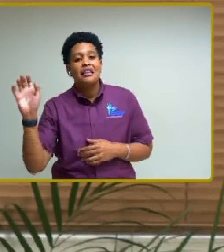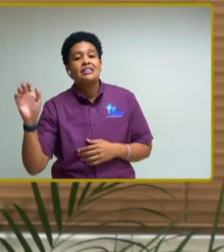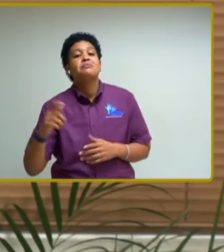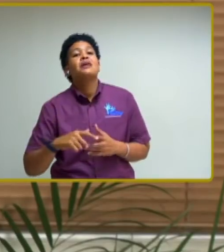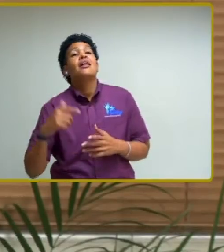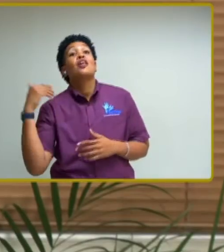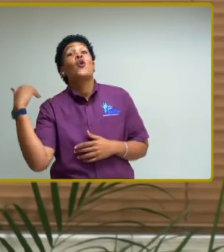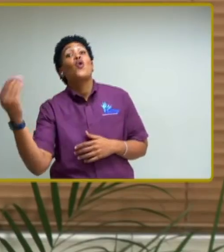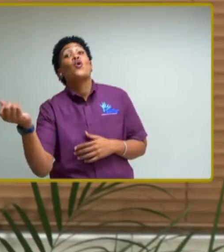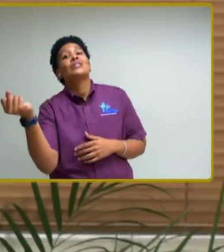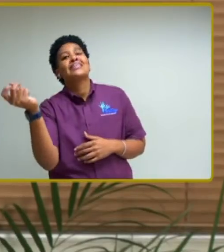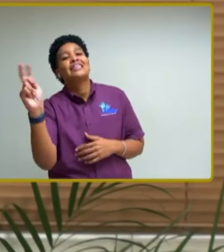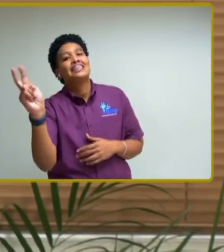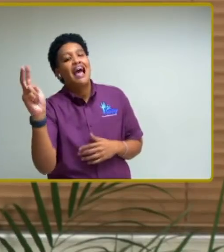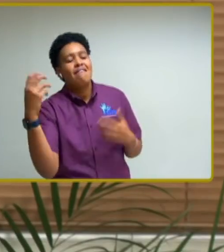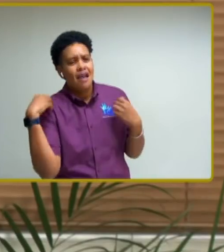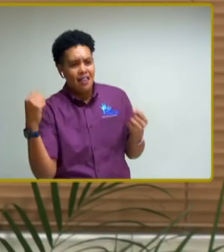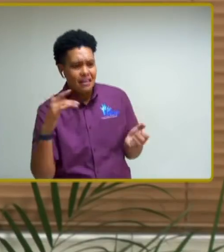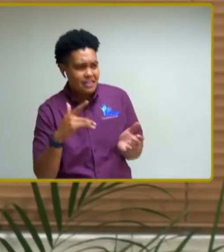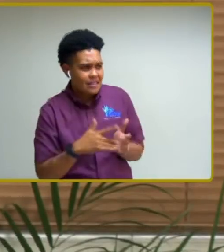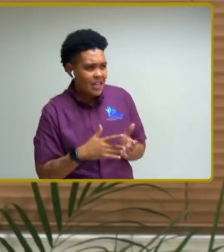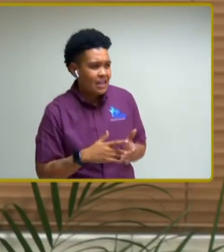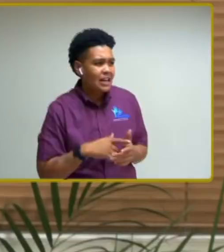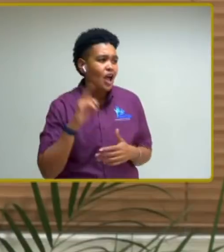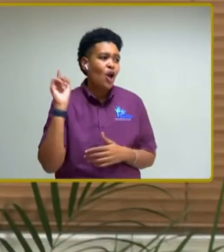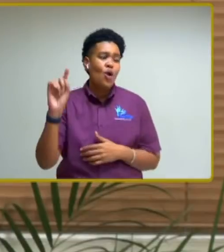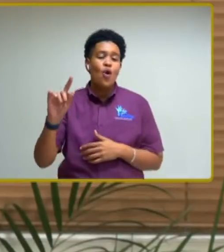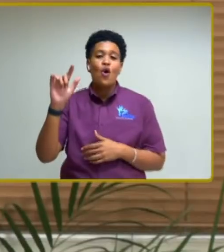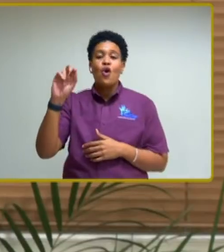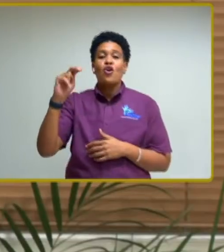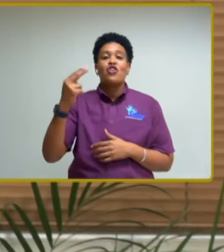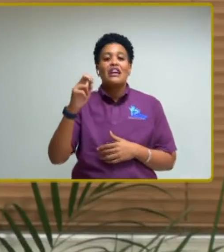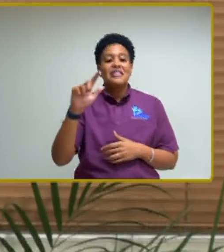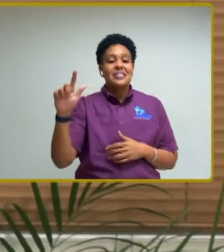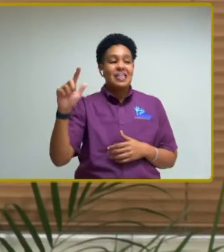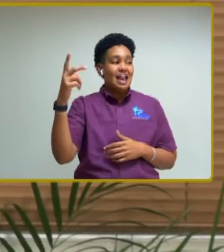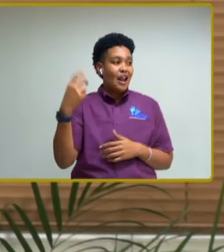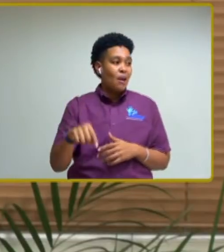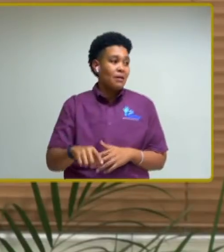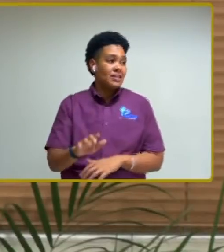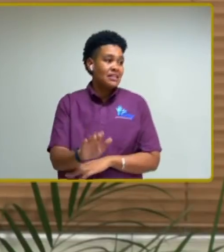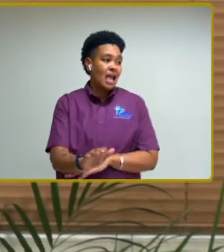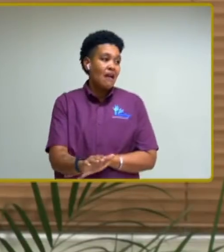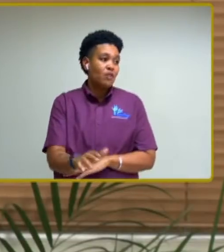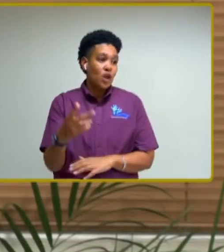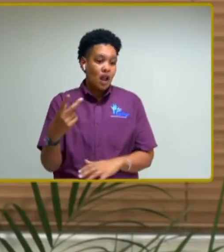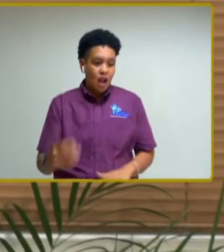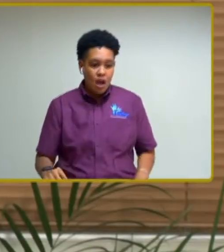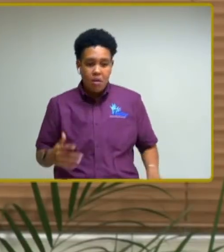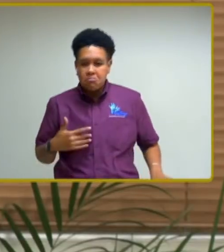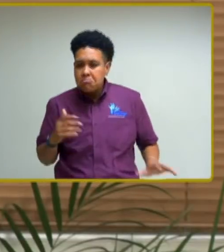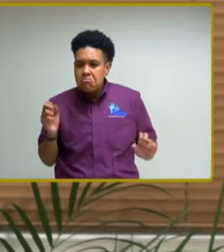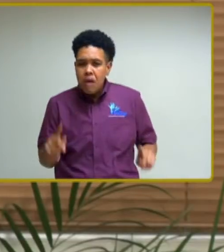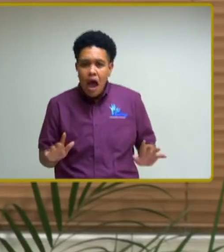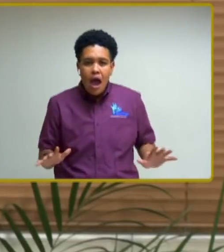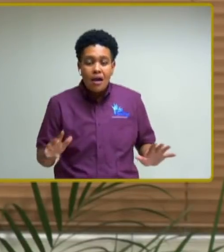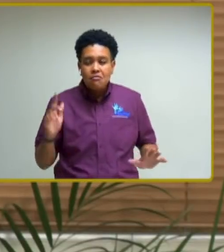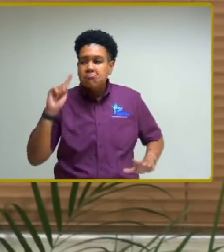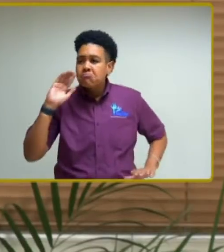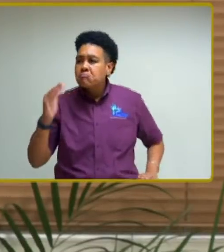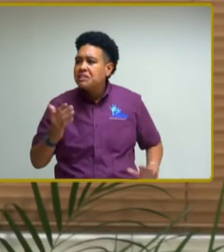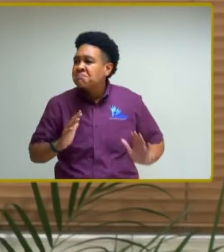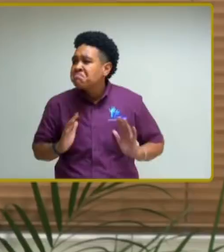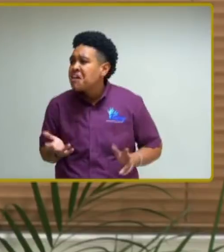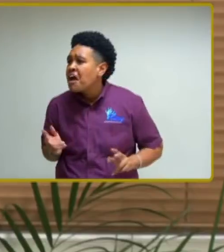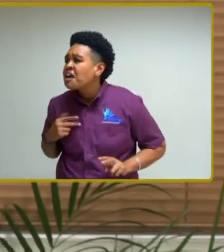to Savlamar at the health center, and to Grange Hill. Came back this afternoon, this evening, and all seems to be